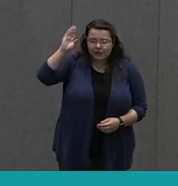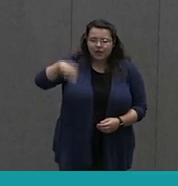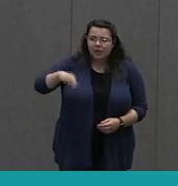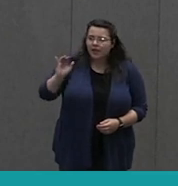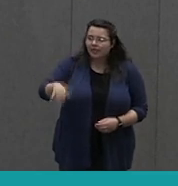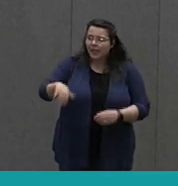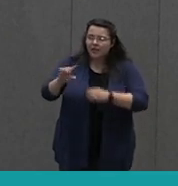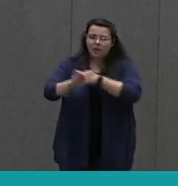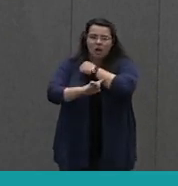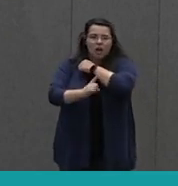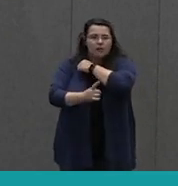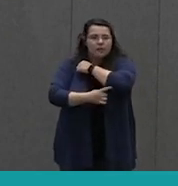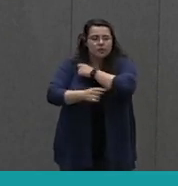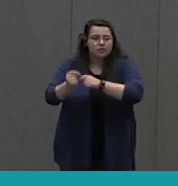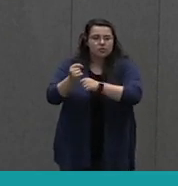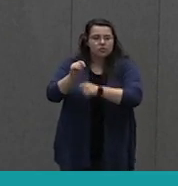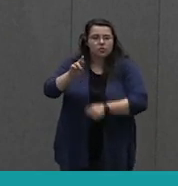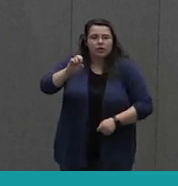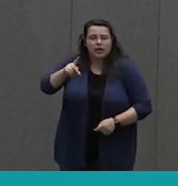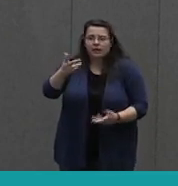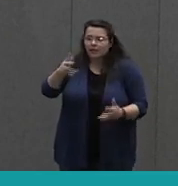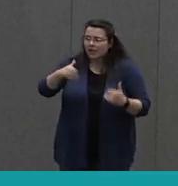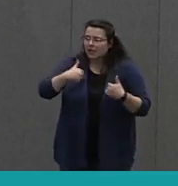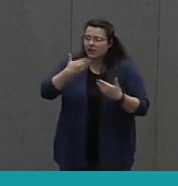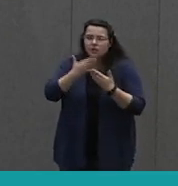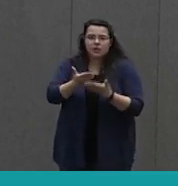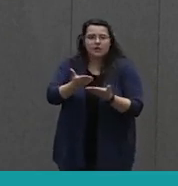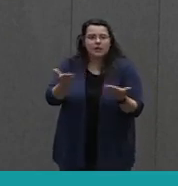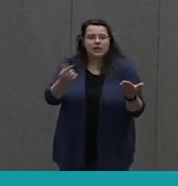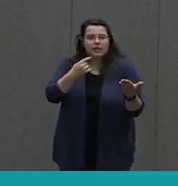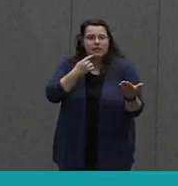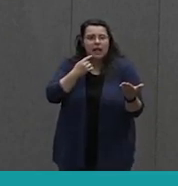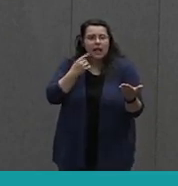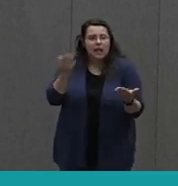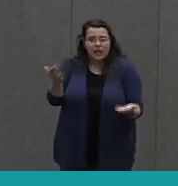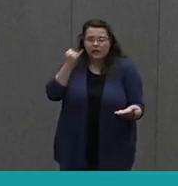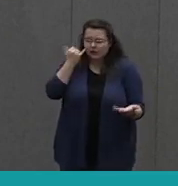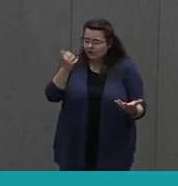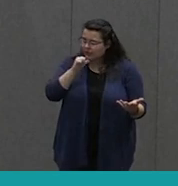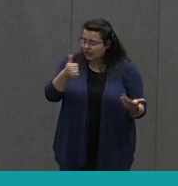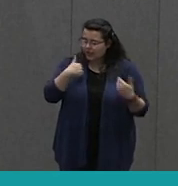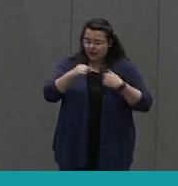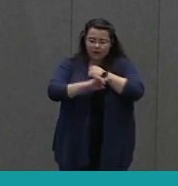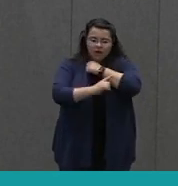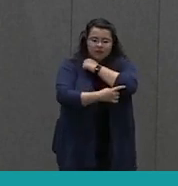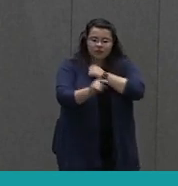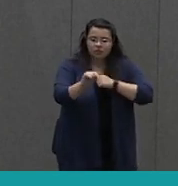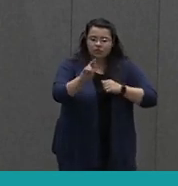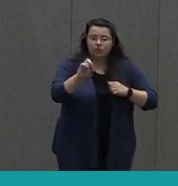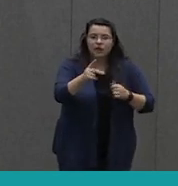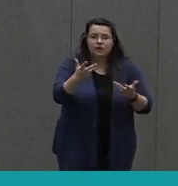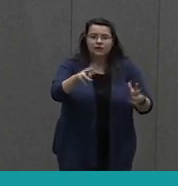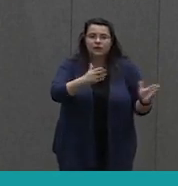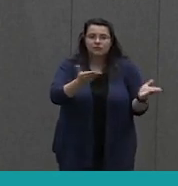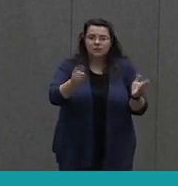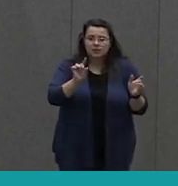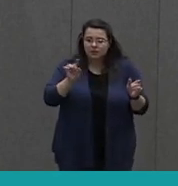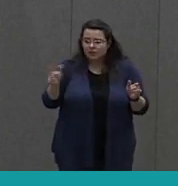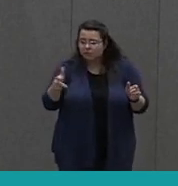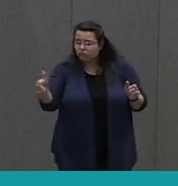V for vacuum bags. Y for year-old yams. Z